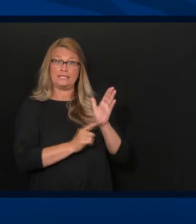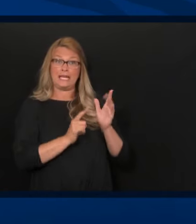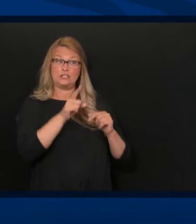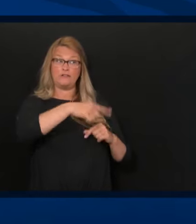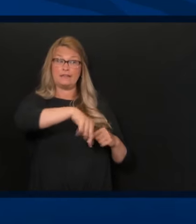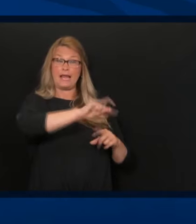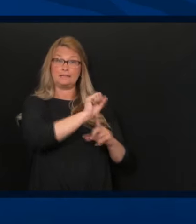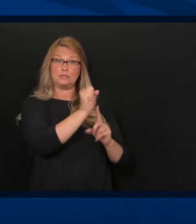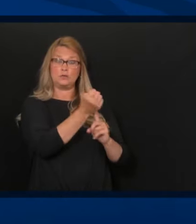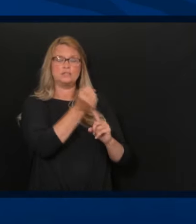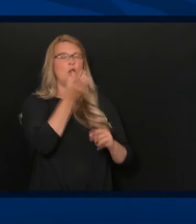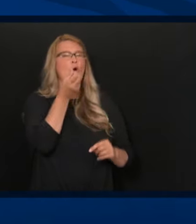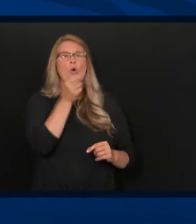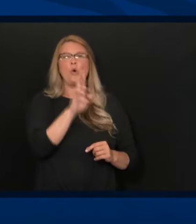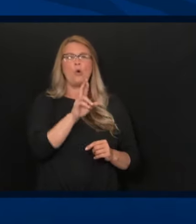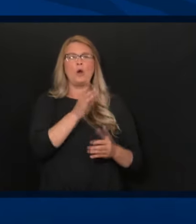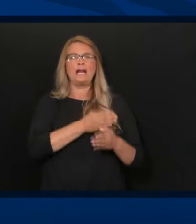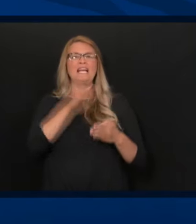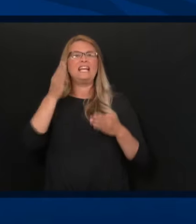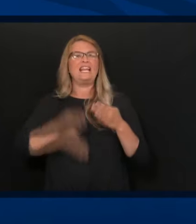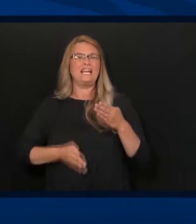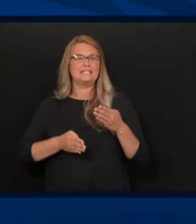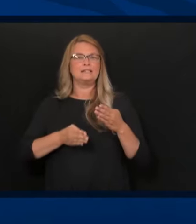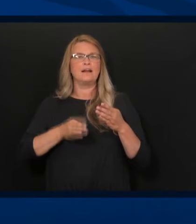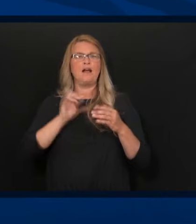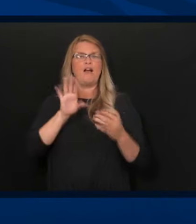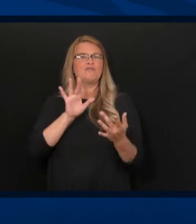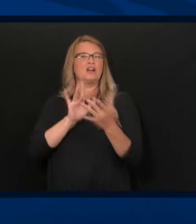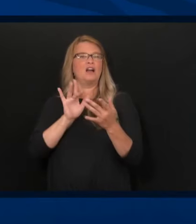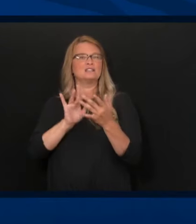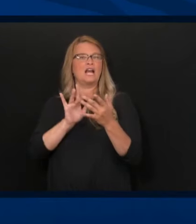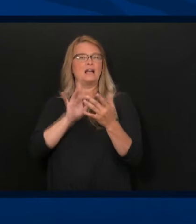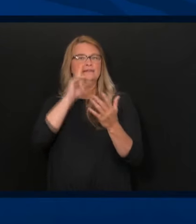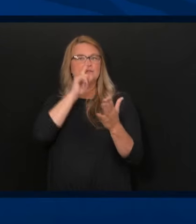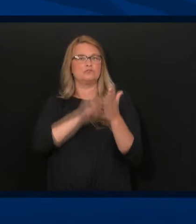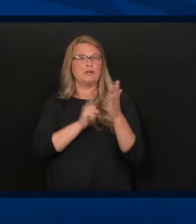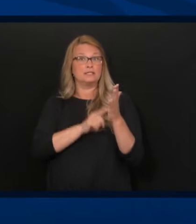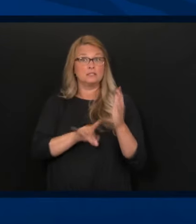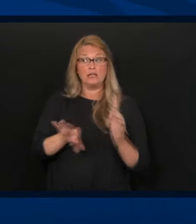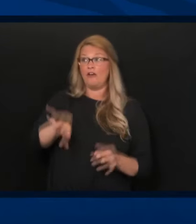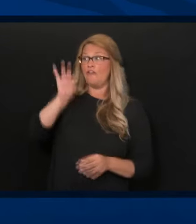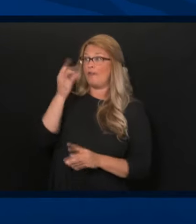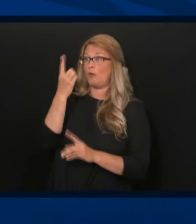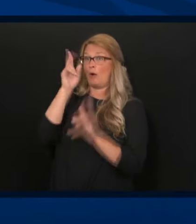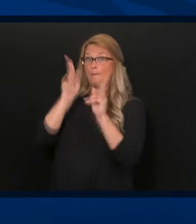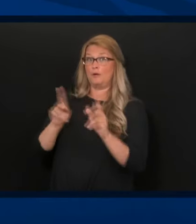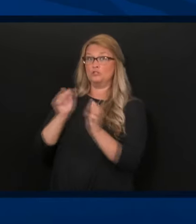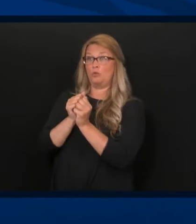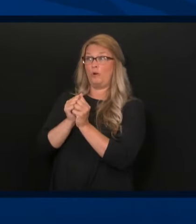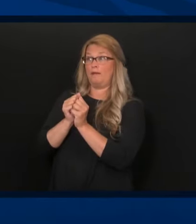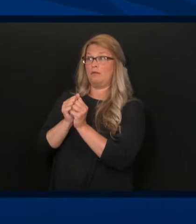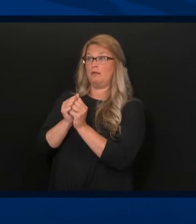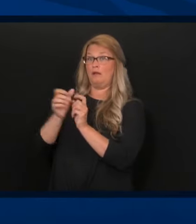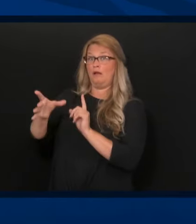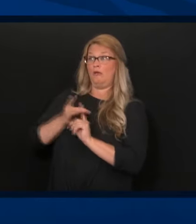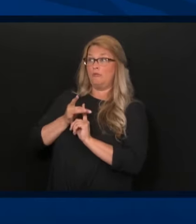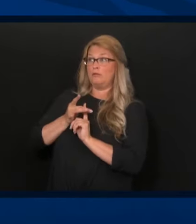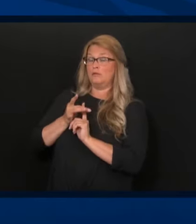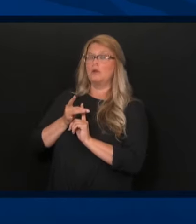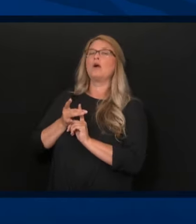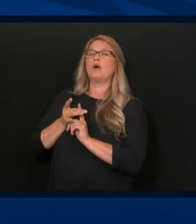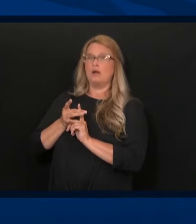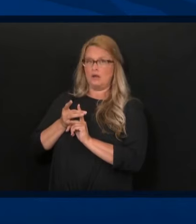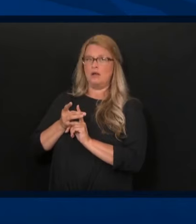or was this the end of contact tracing, that you went back to that church, found somebody had been infected, and then said, hey, we